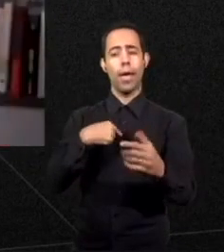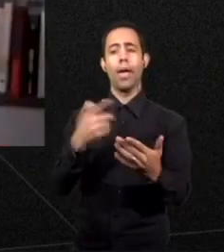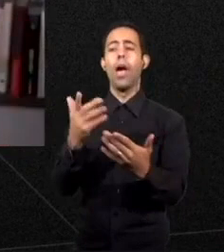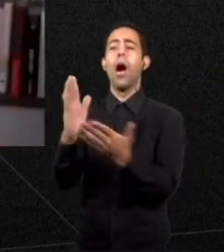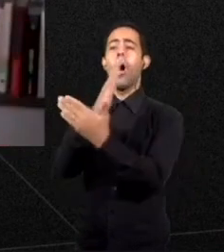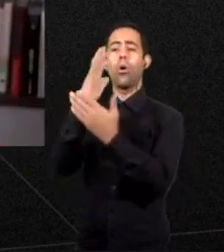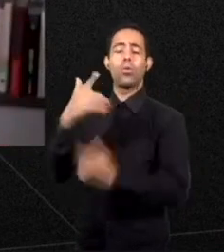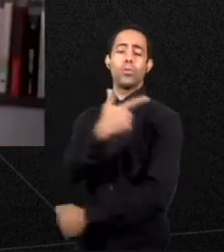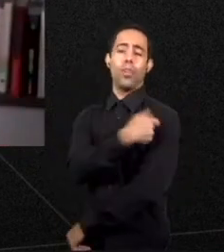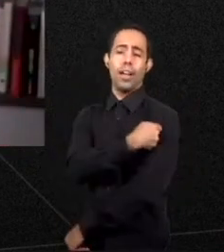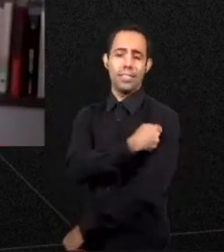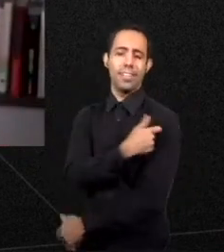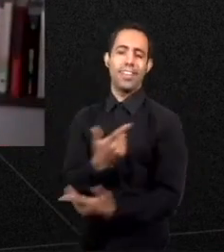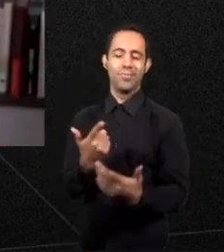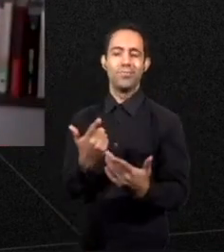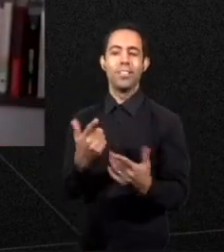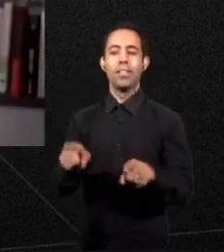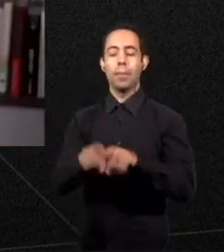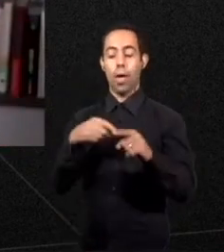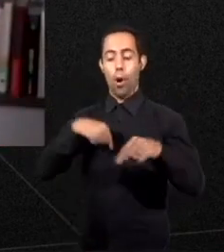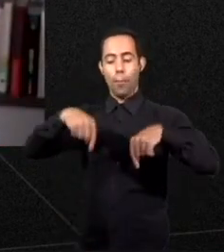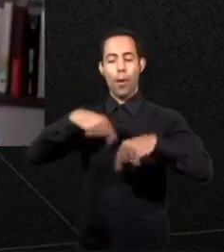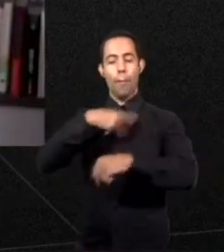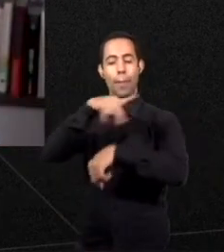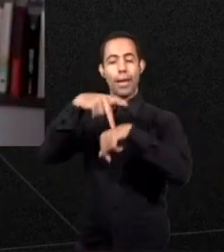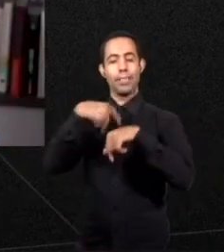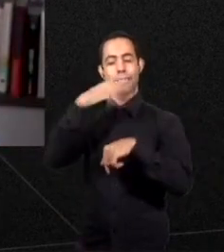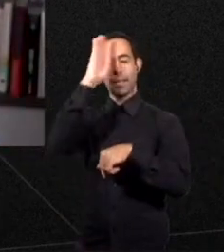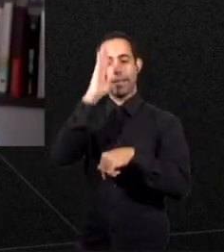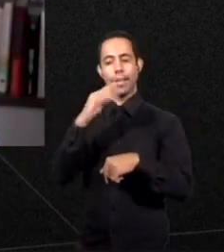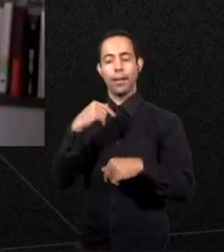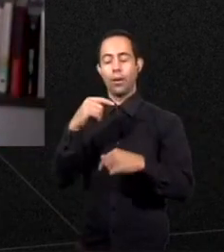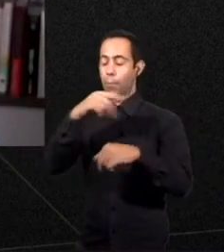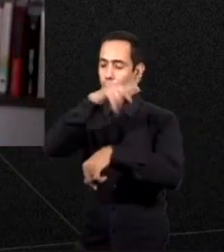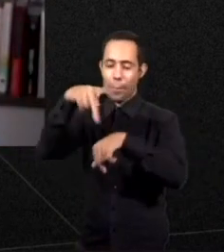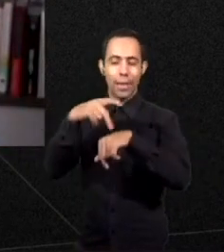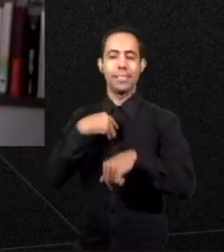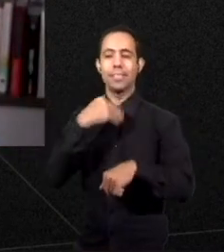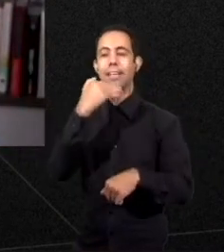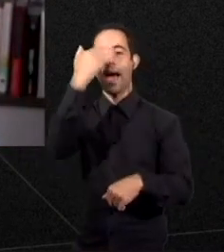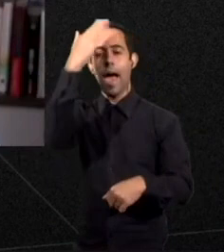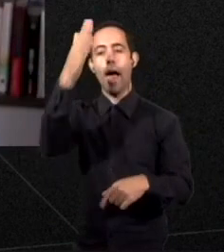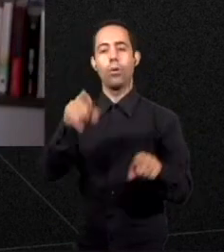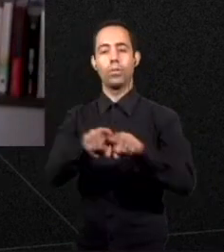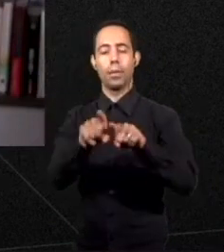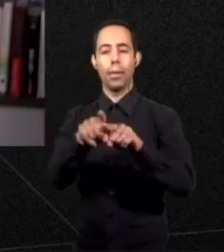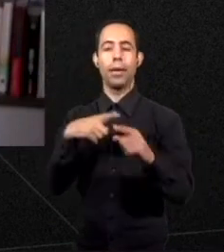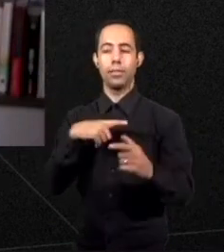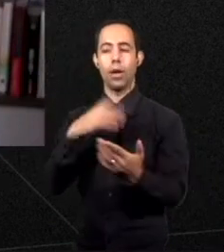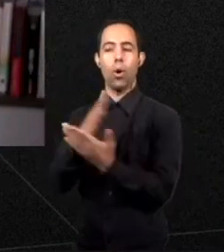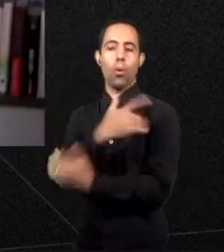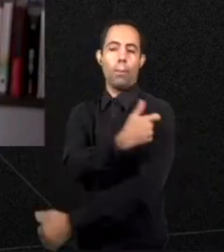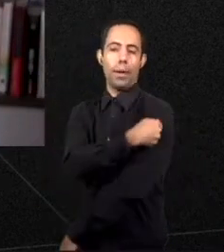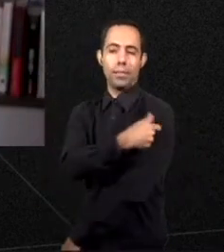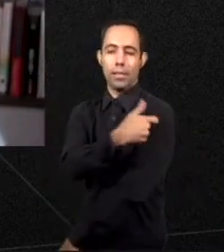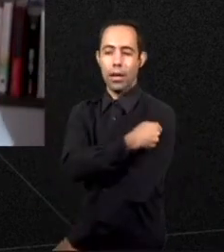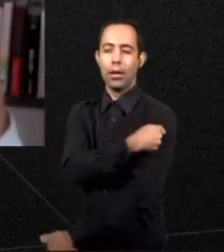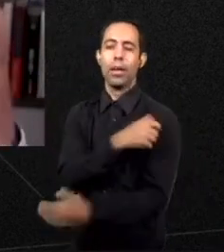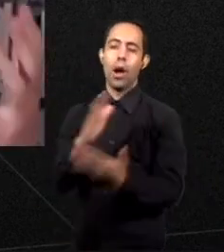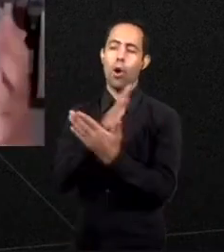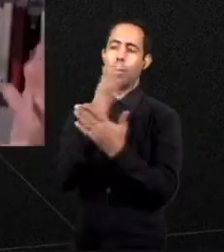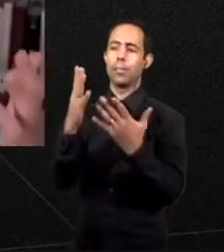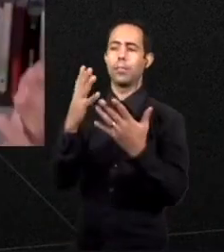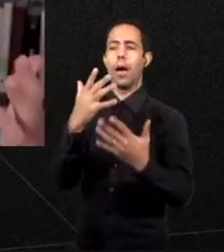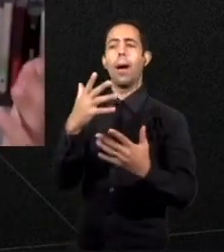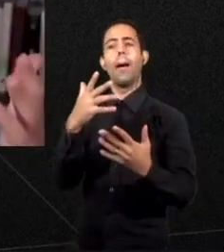My country, Israel, is now, I think, the #1 in terms of vaccinating its population. But what people